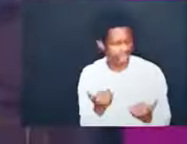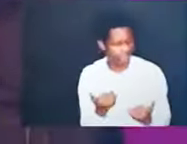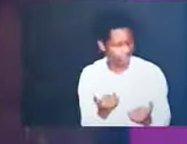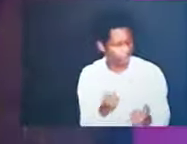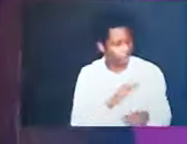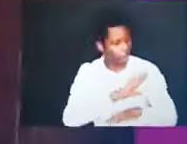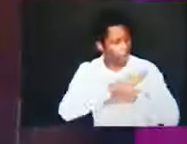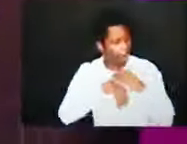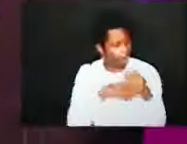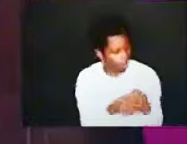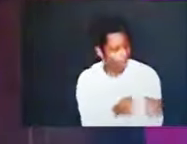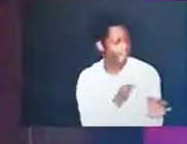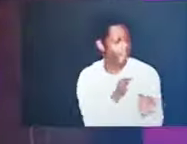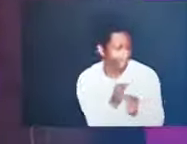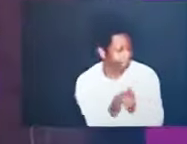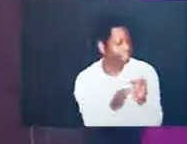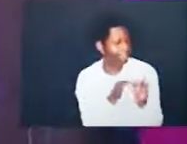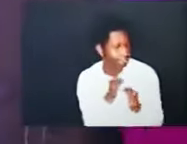a